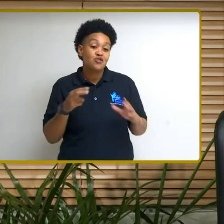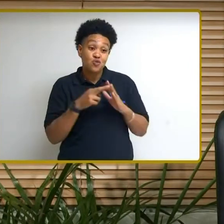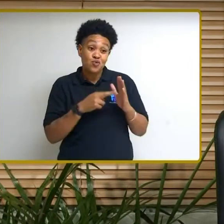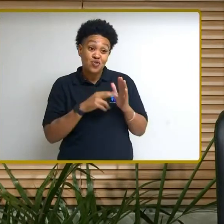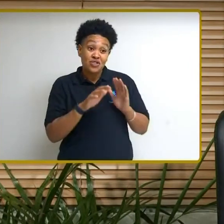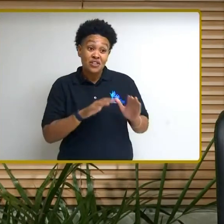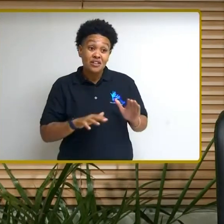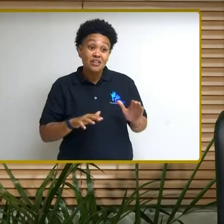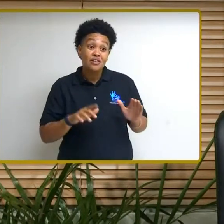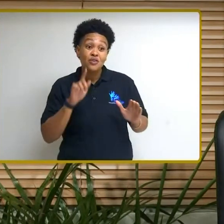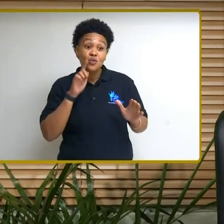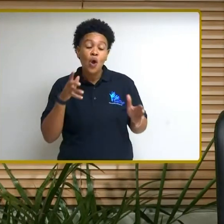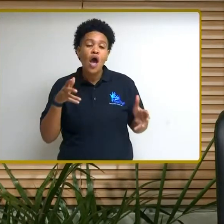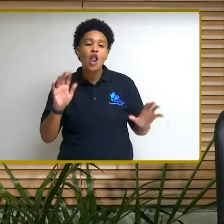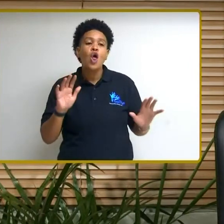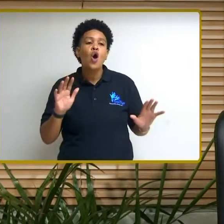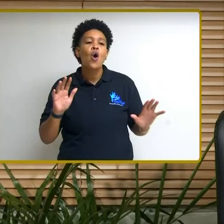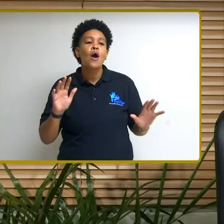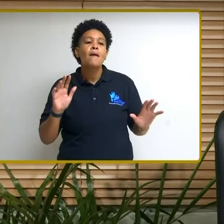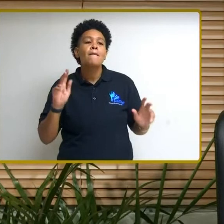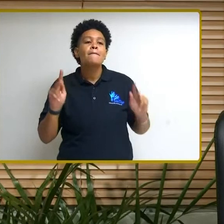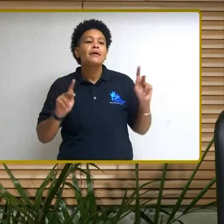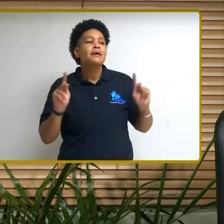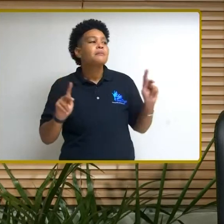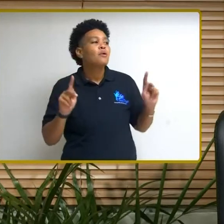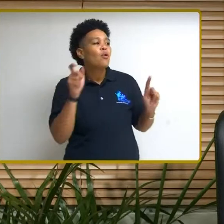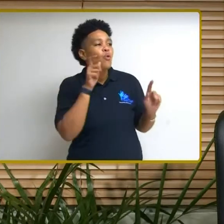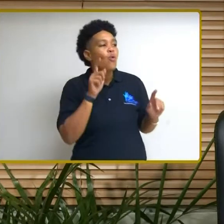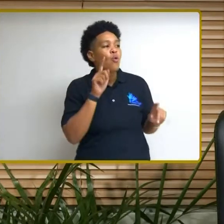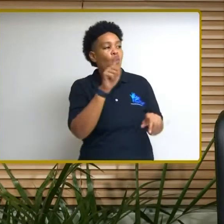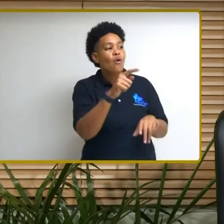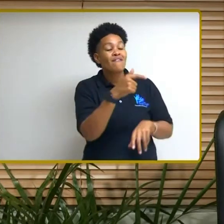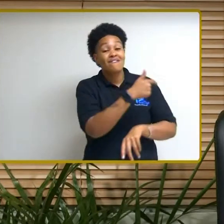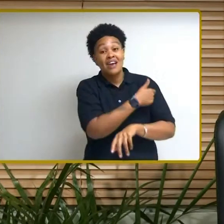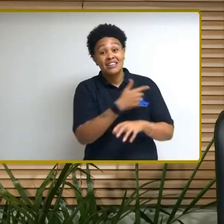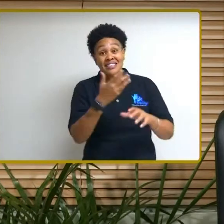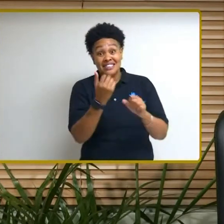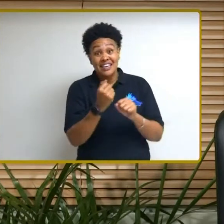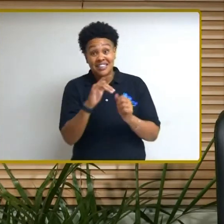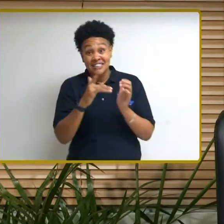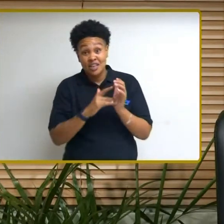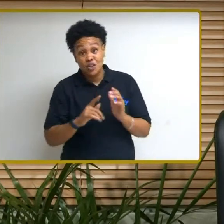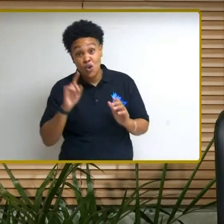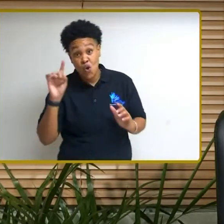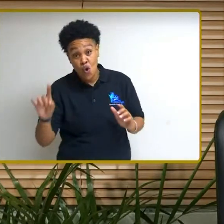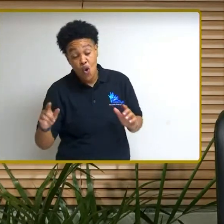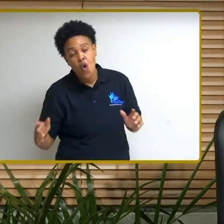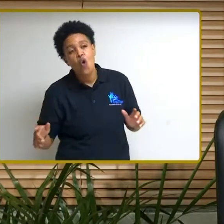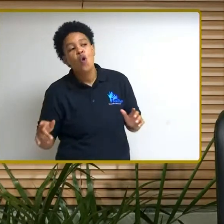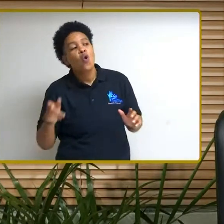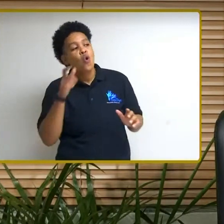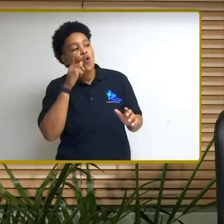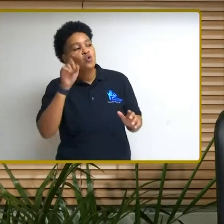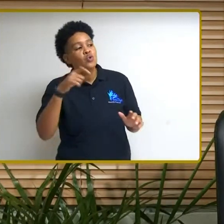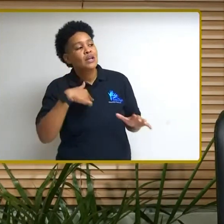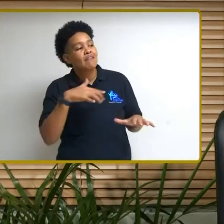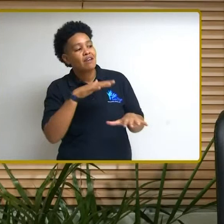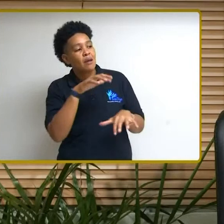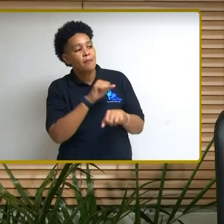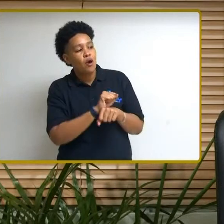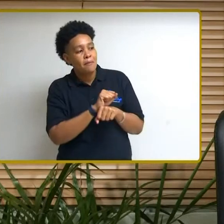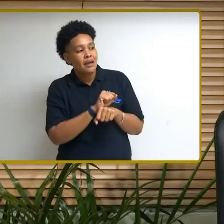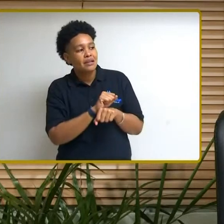measures, to allow persons who are going to vaccination centers, who should have an